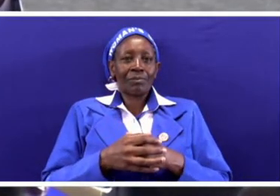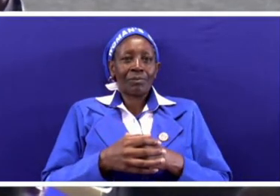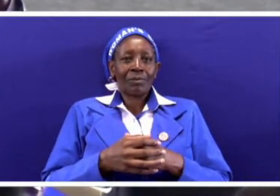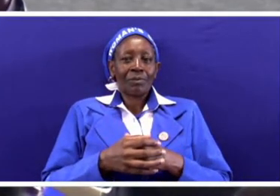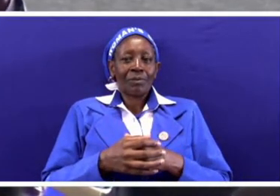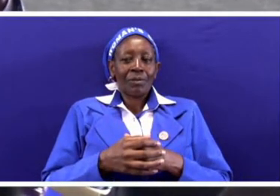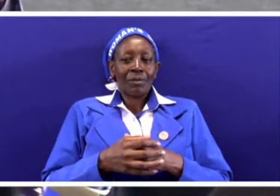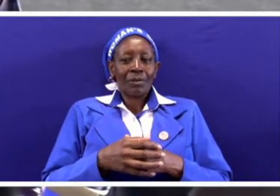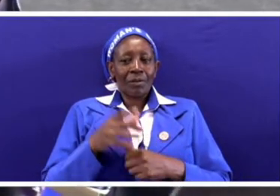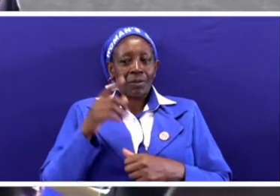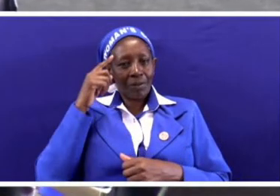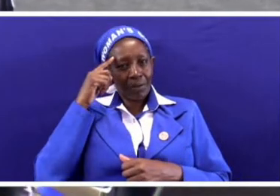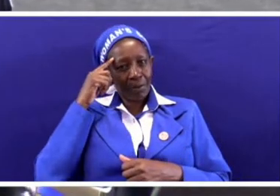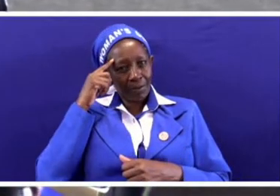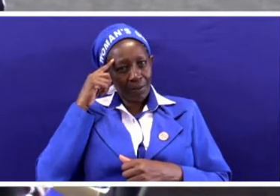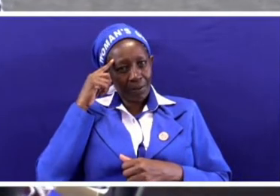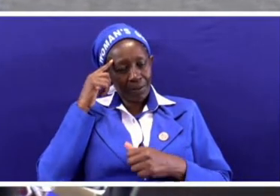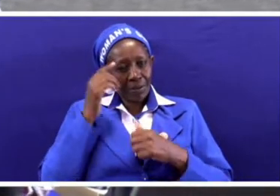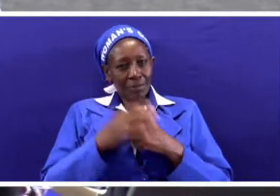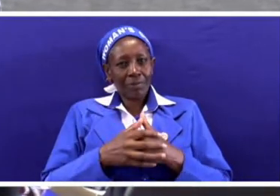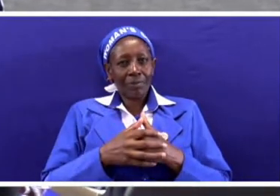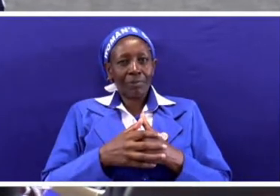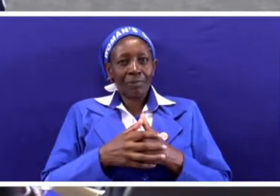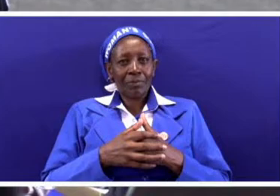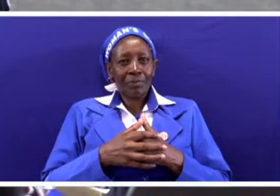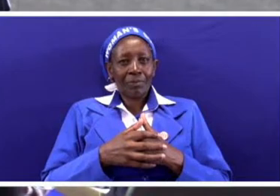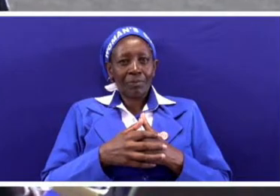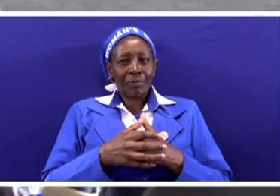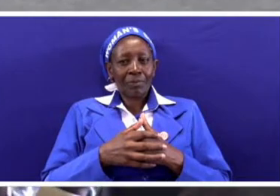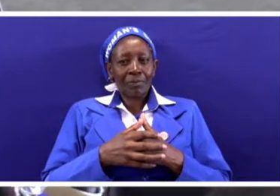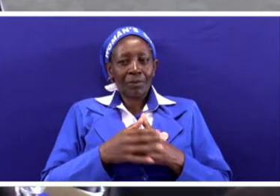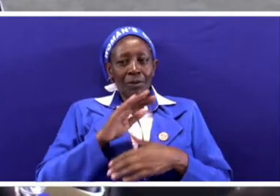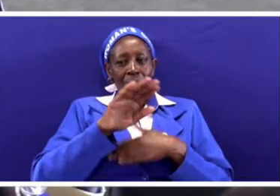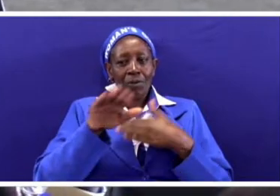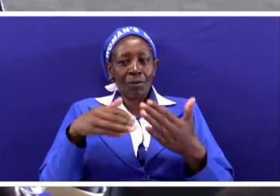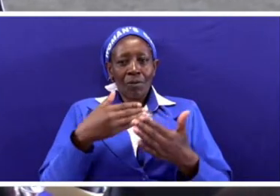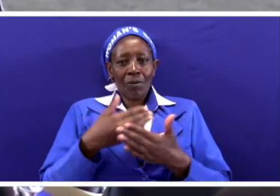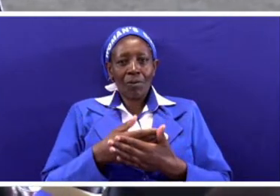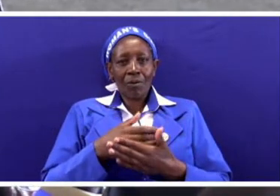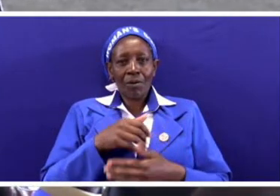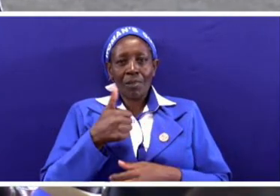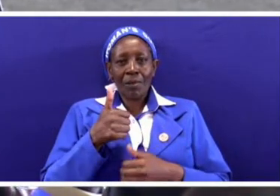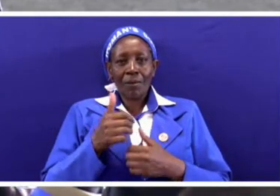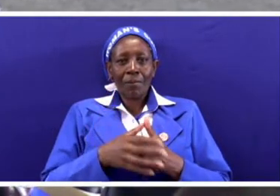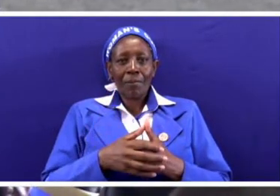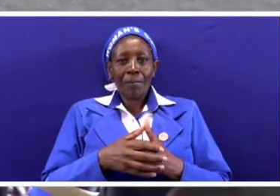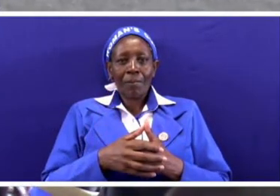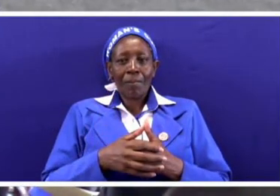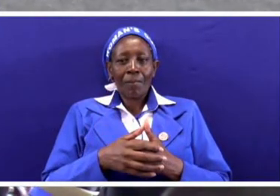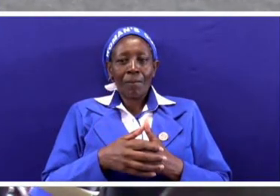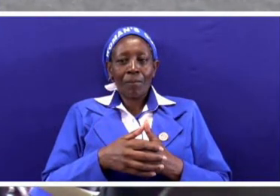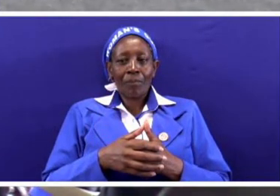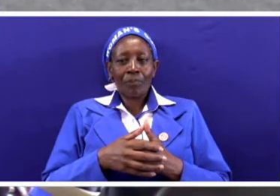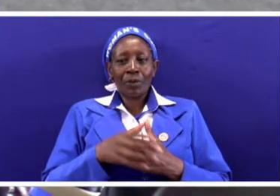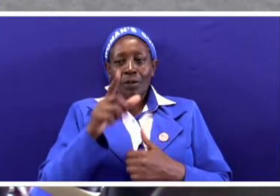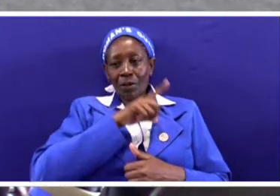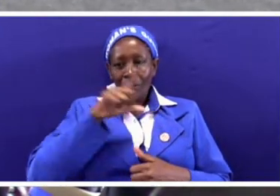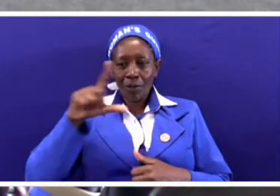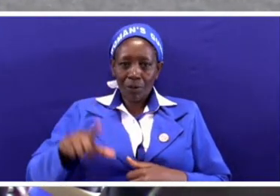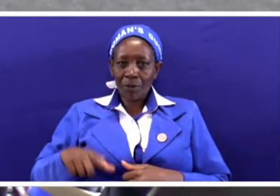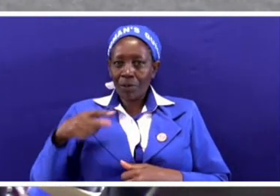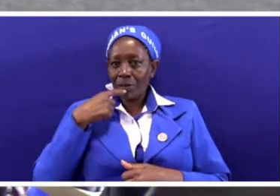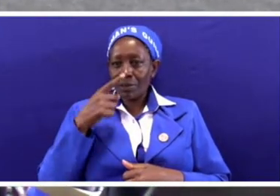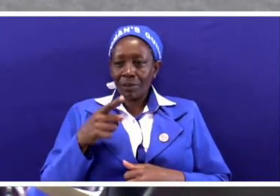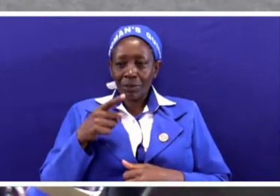considering DSG and the fellow commissioners here, although the Lord has been telling us to consider